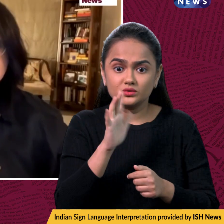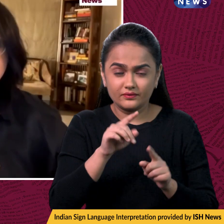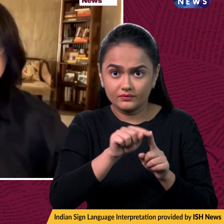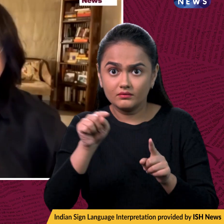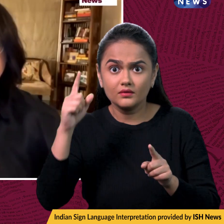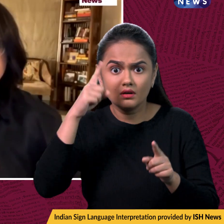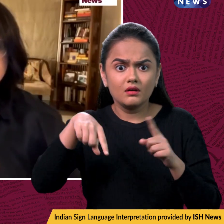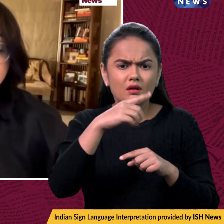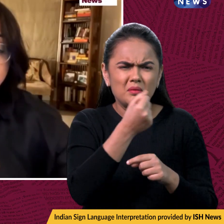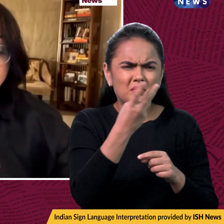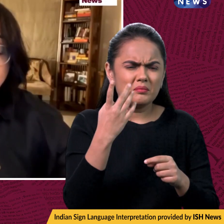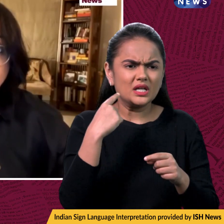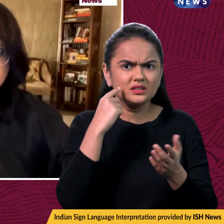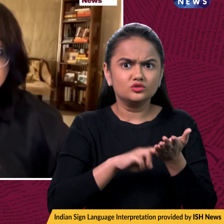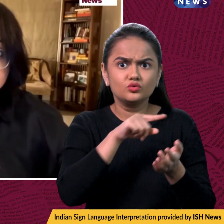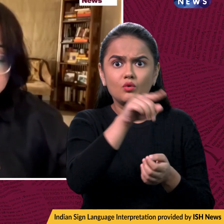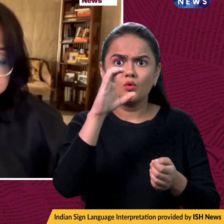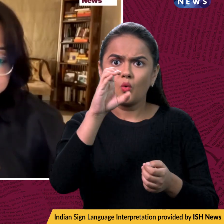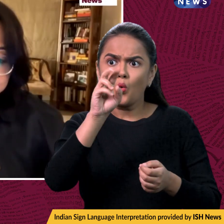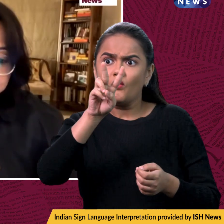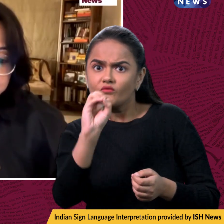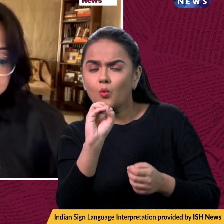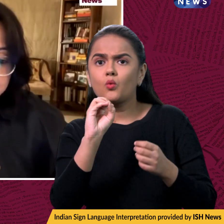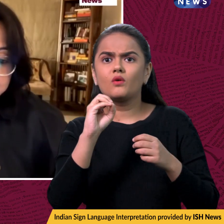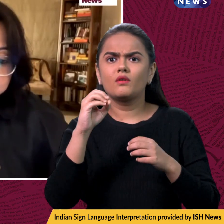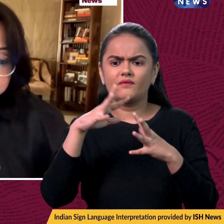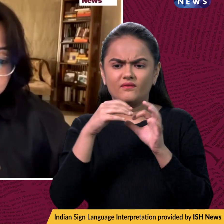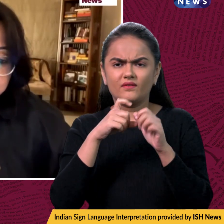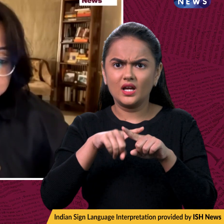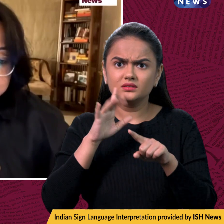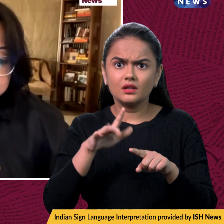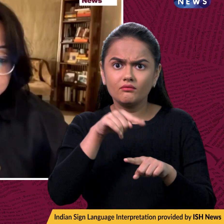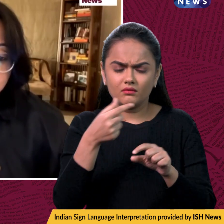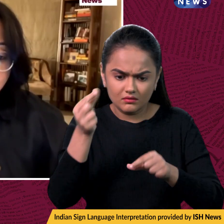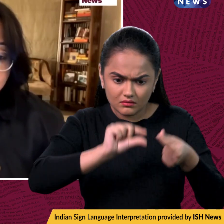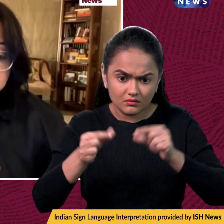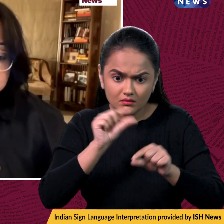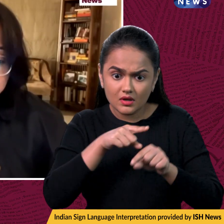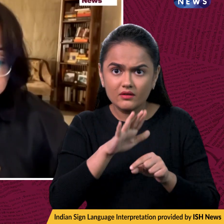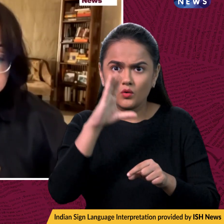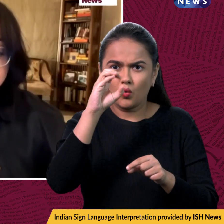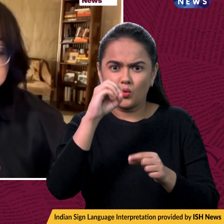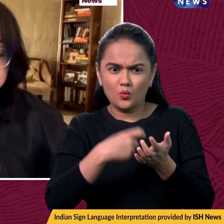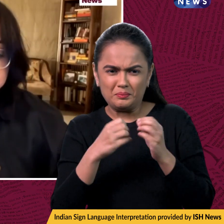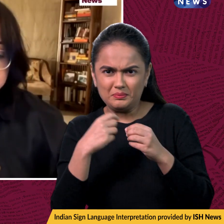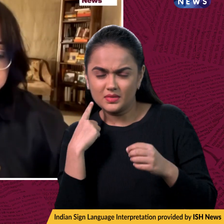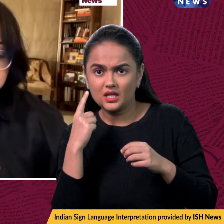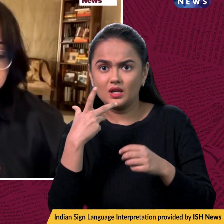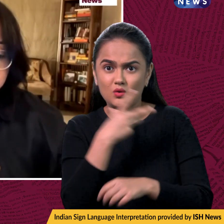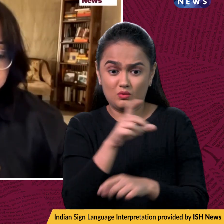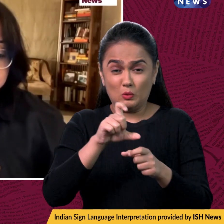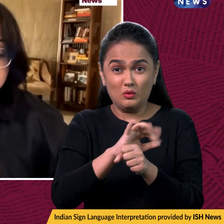approval to Serum Institute's Covovax and Biological E's Corbevax COVID